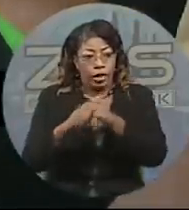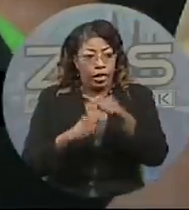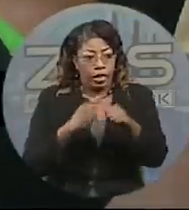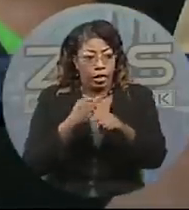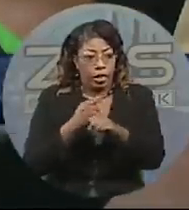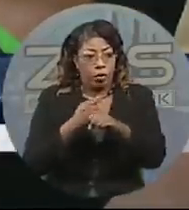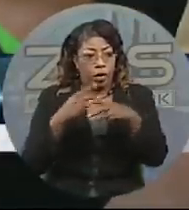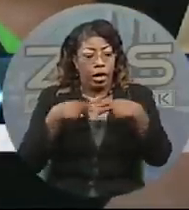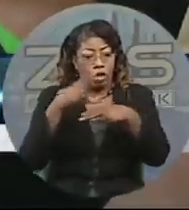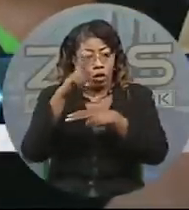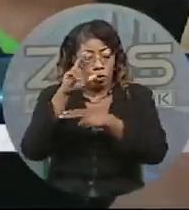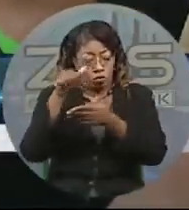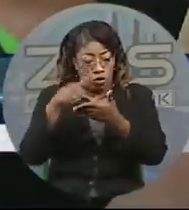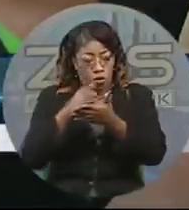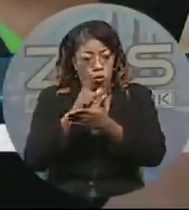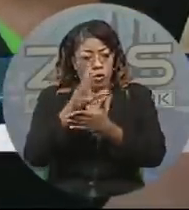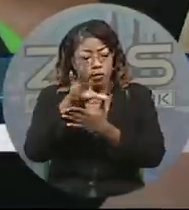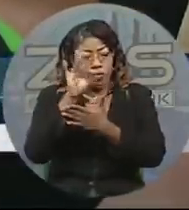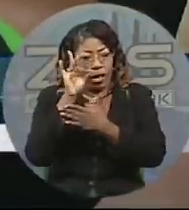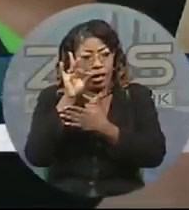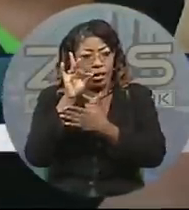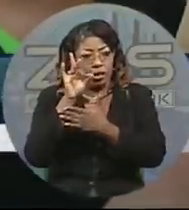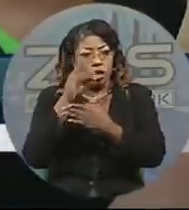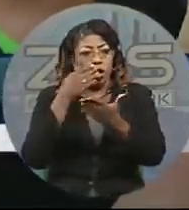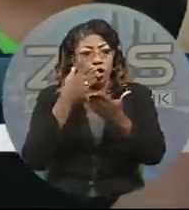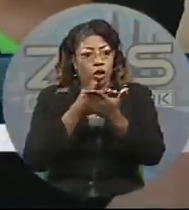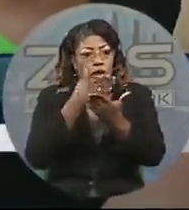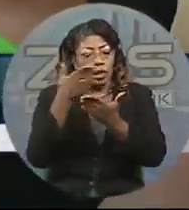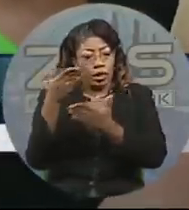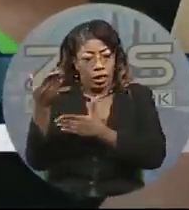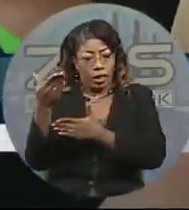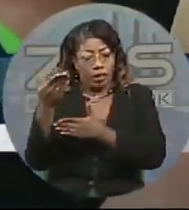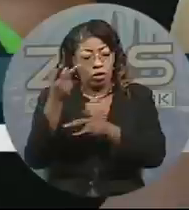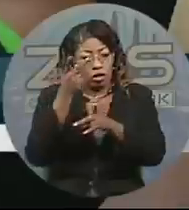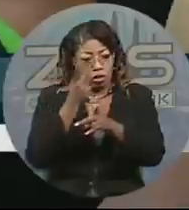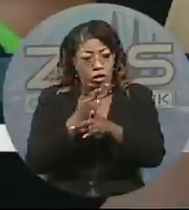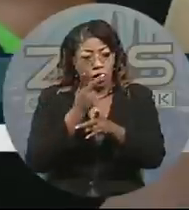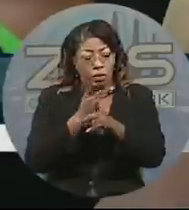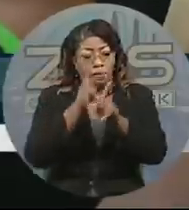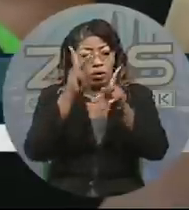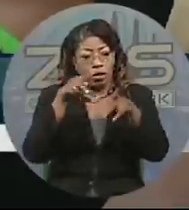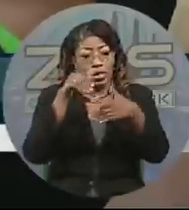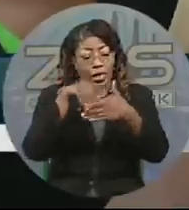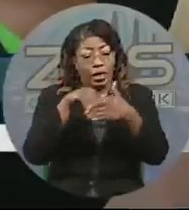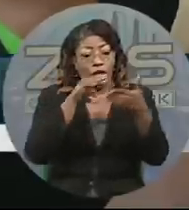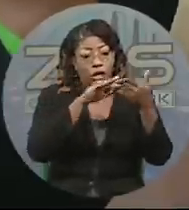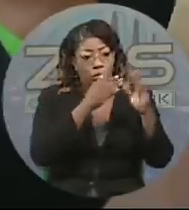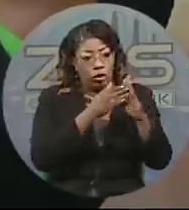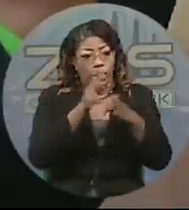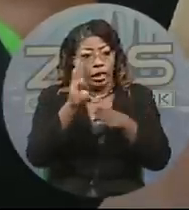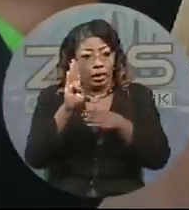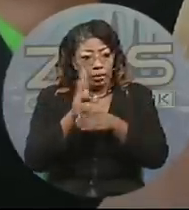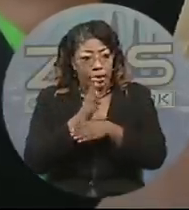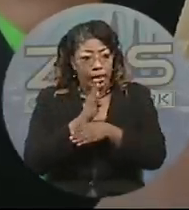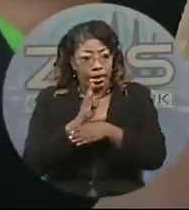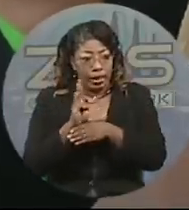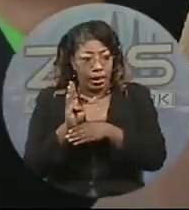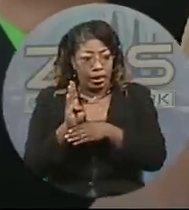Urban Renewal, we're always trying to find positive things to keep the persons within the community busy. You